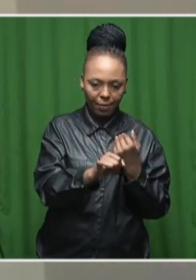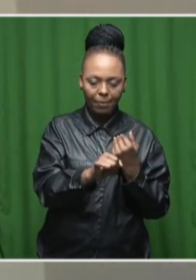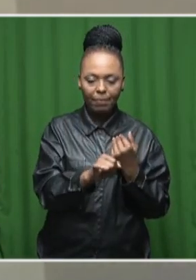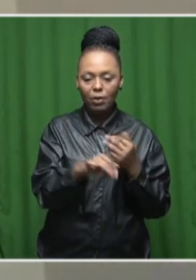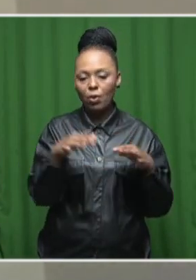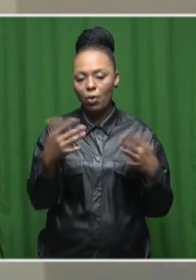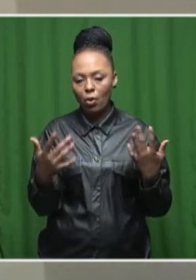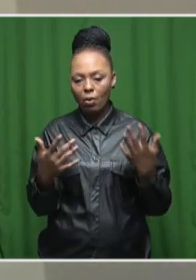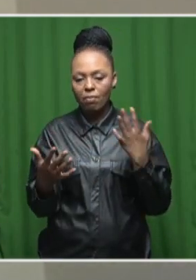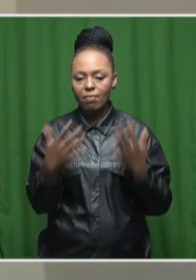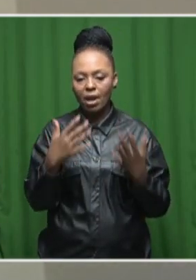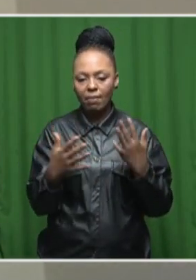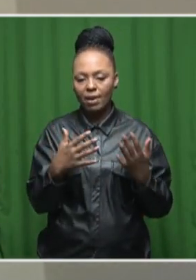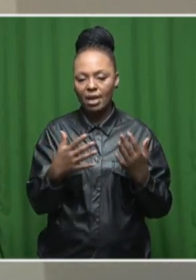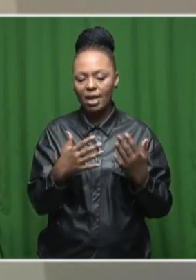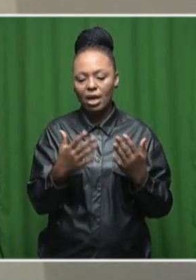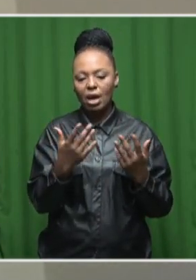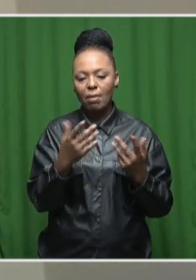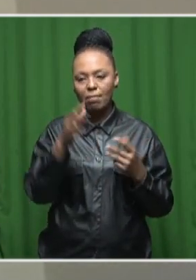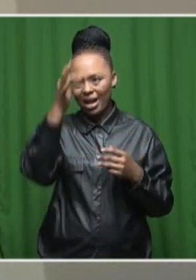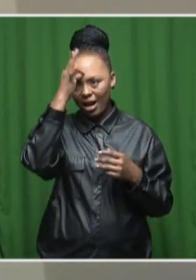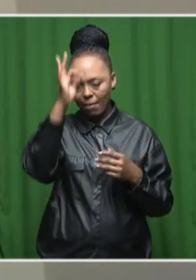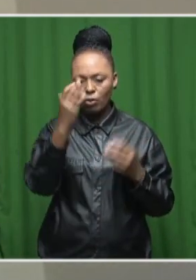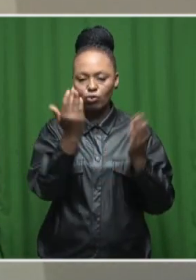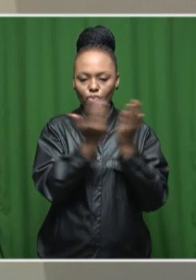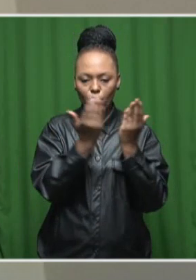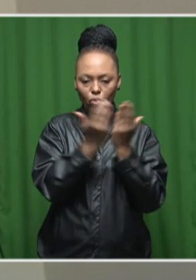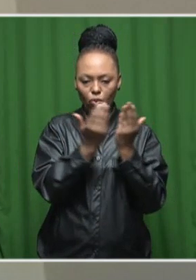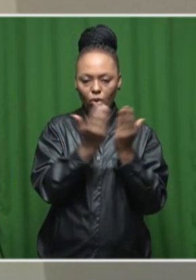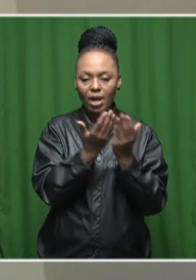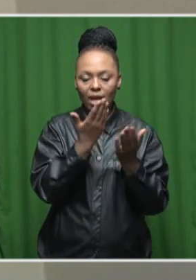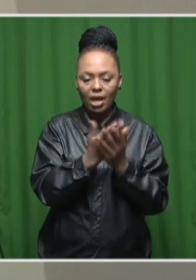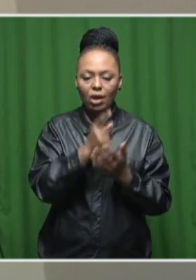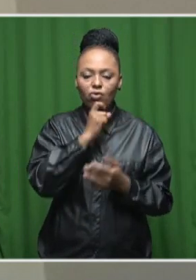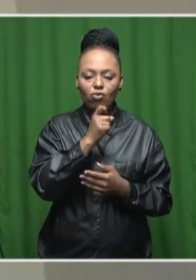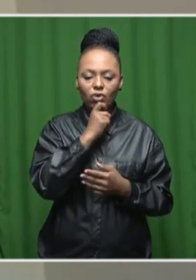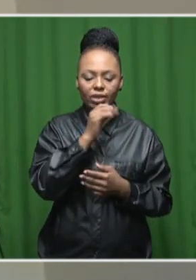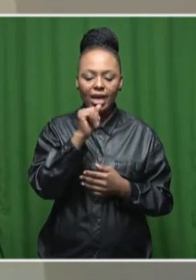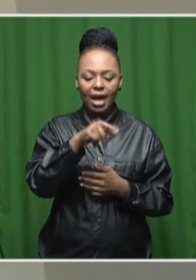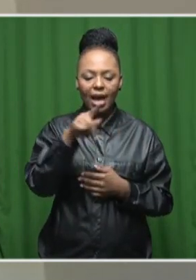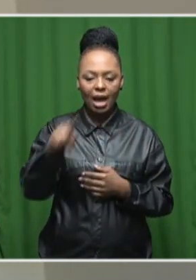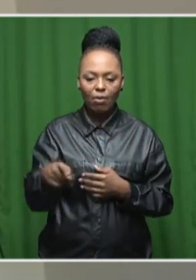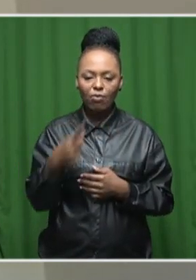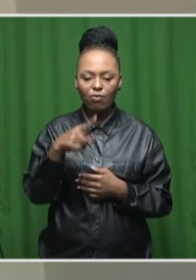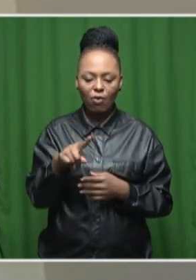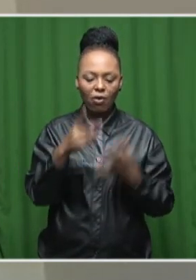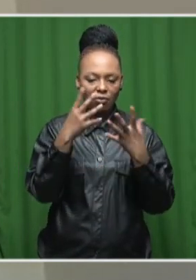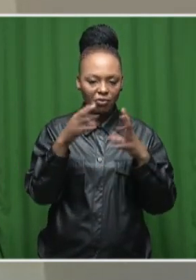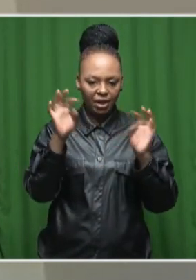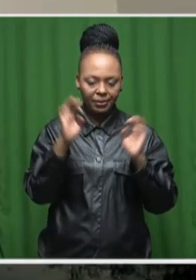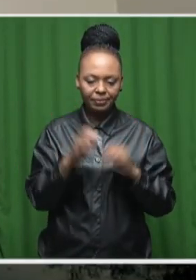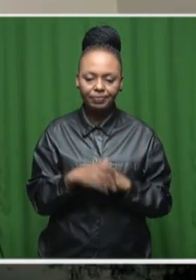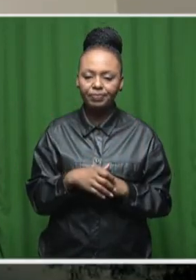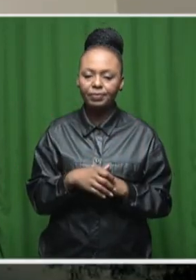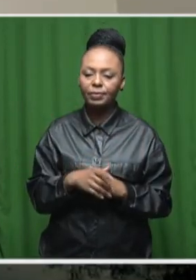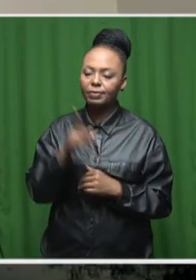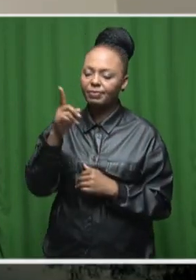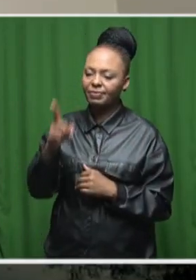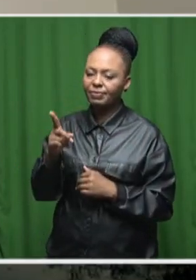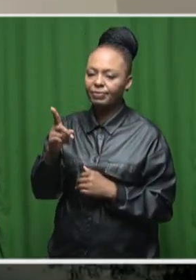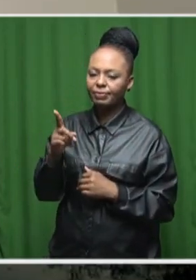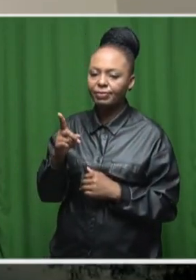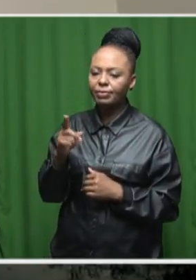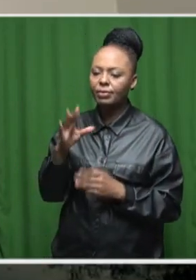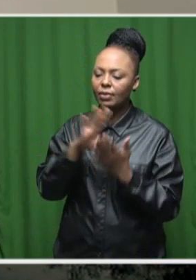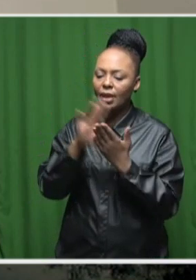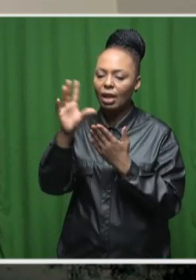from an underprivileged school will then be able to use the app for free. Now, this being an extension of the existing curriculum, how